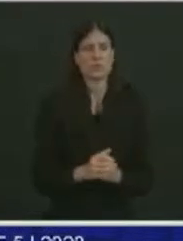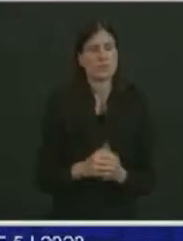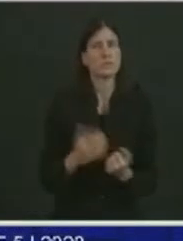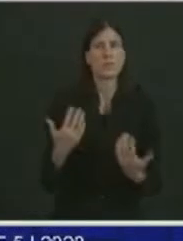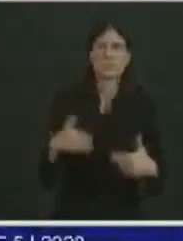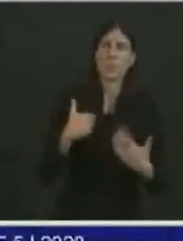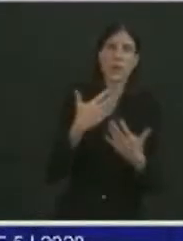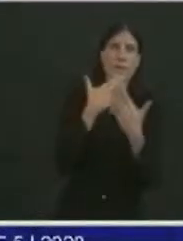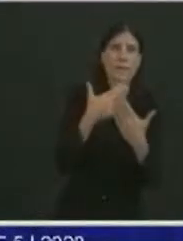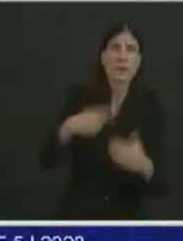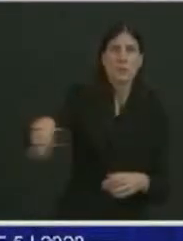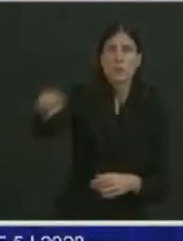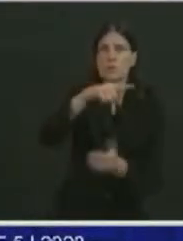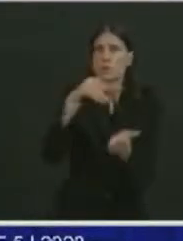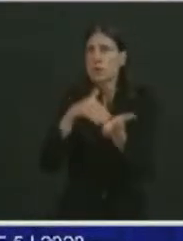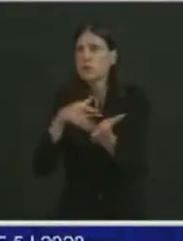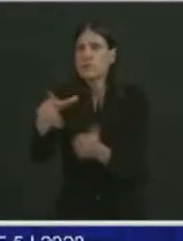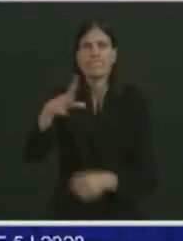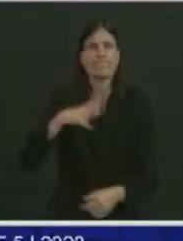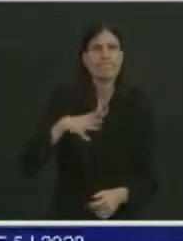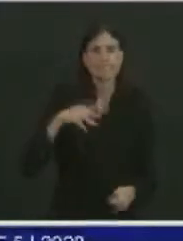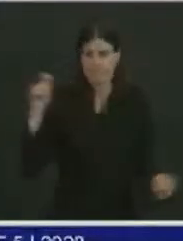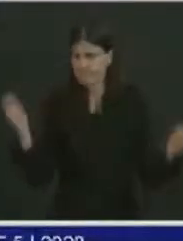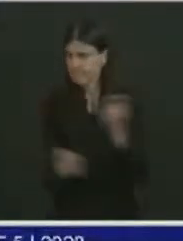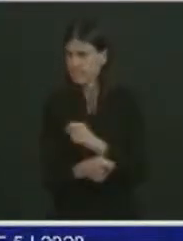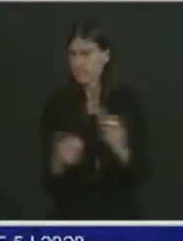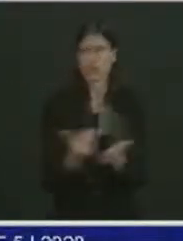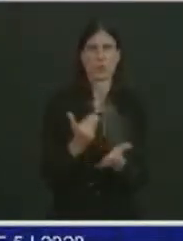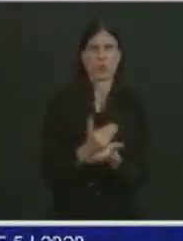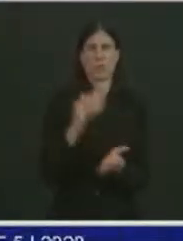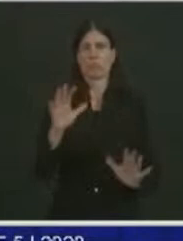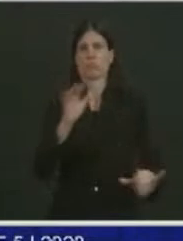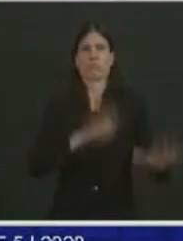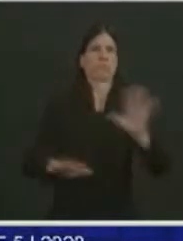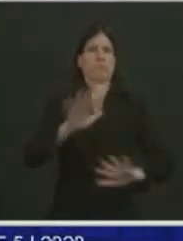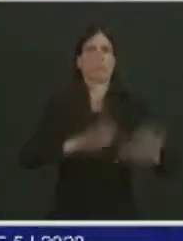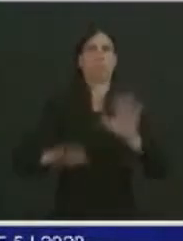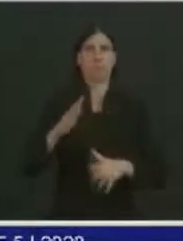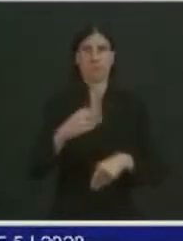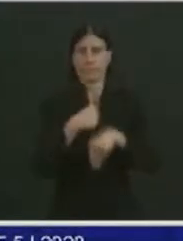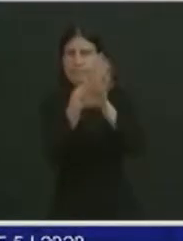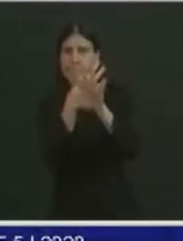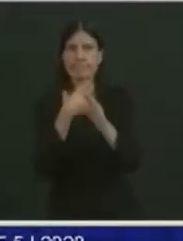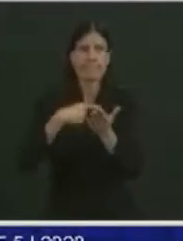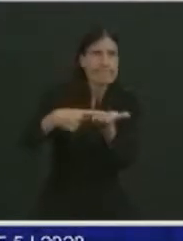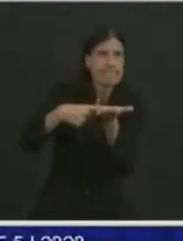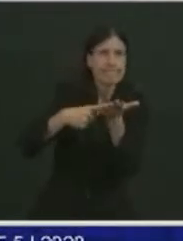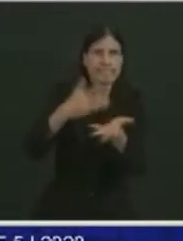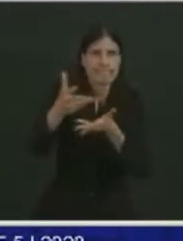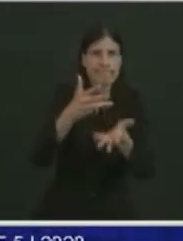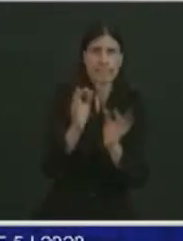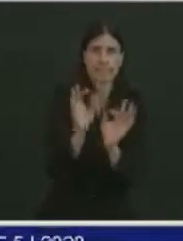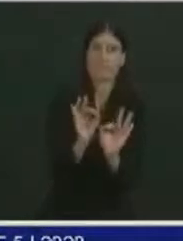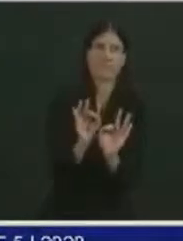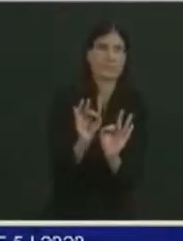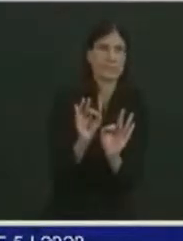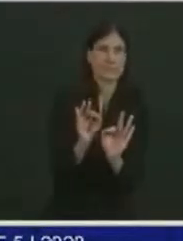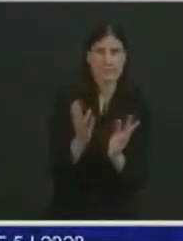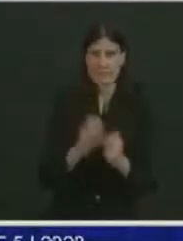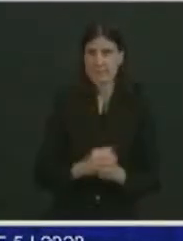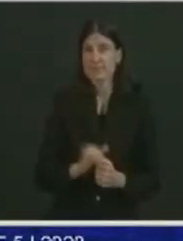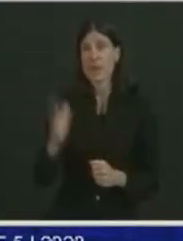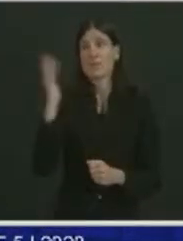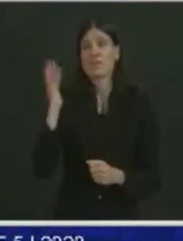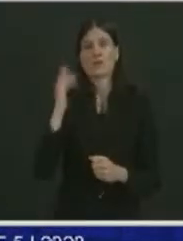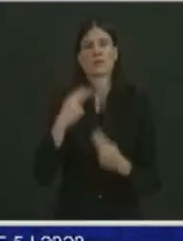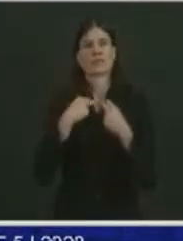to adjust your practices to enable this, and I want to thank you for that. I will say this new